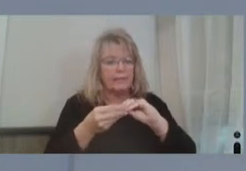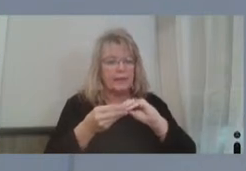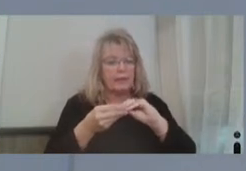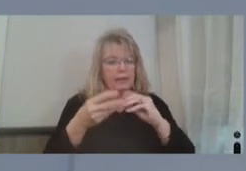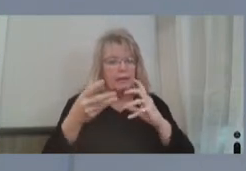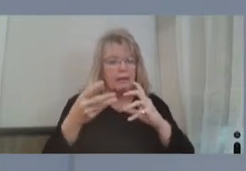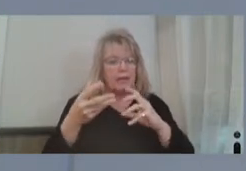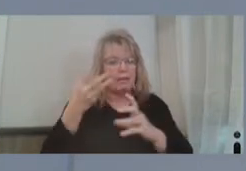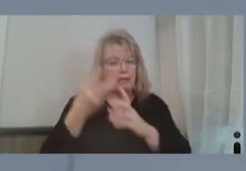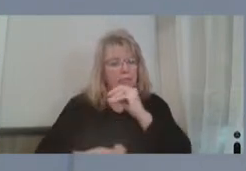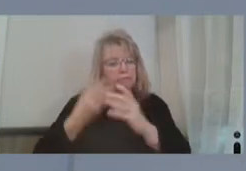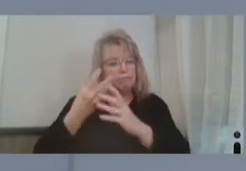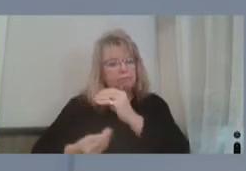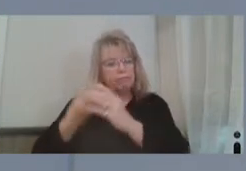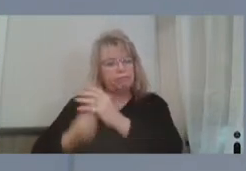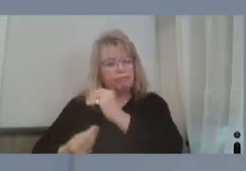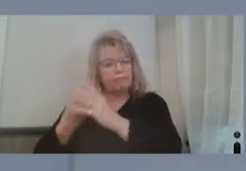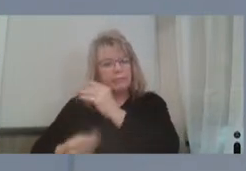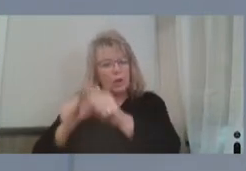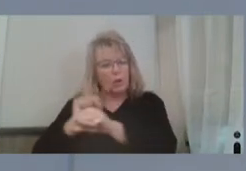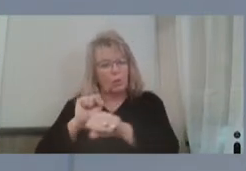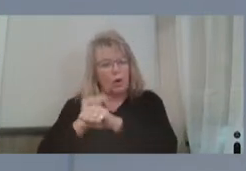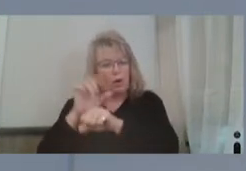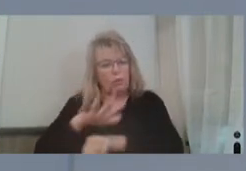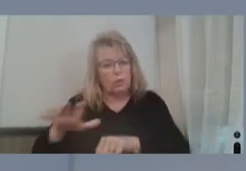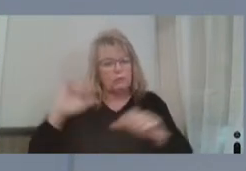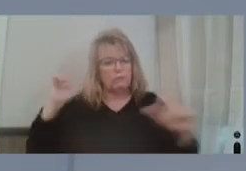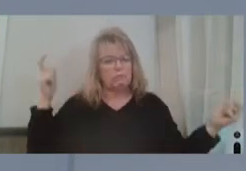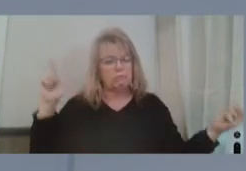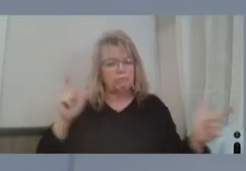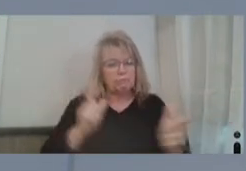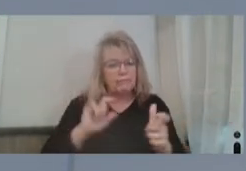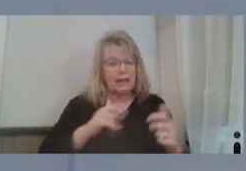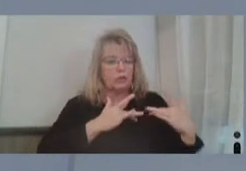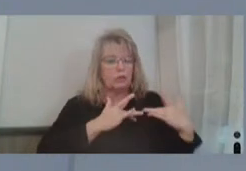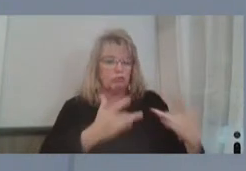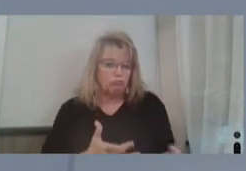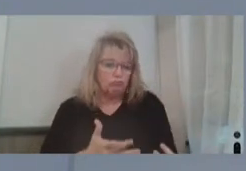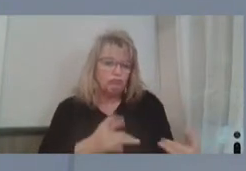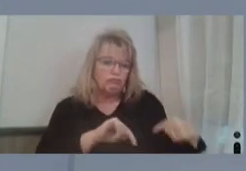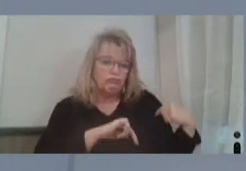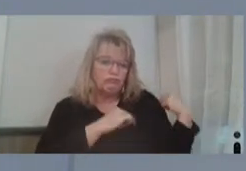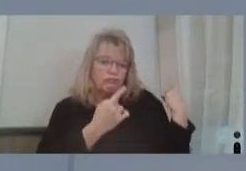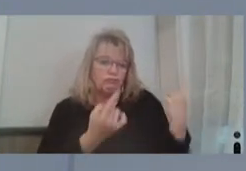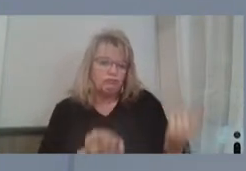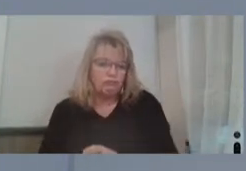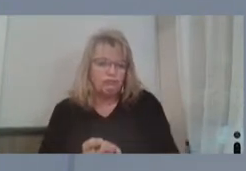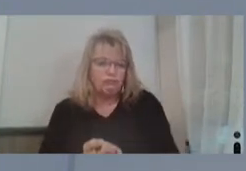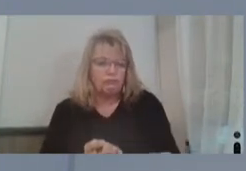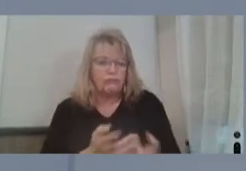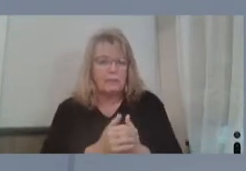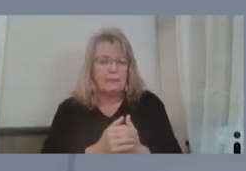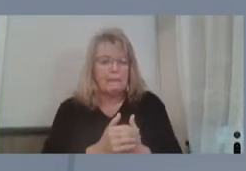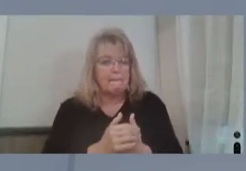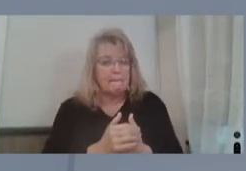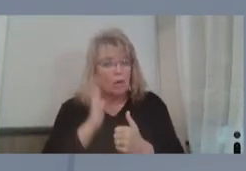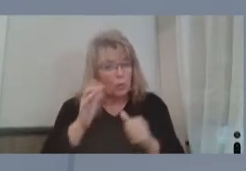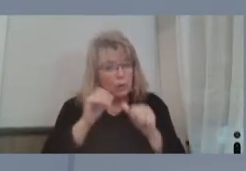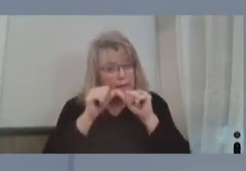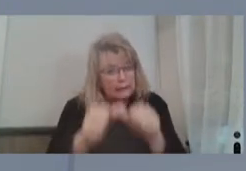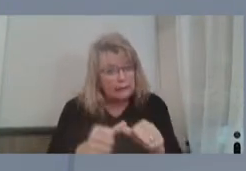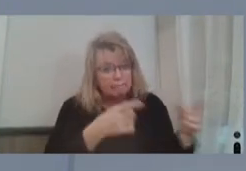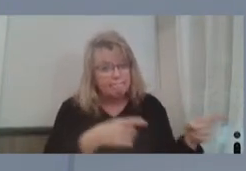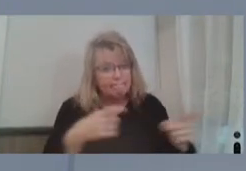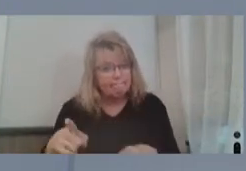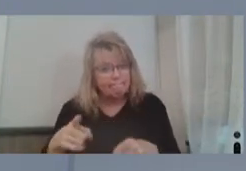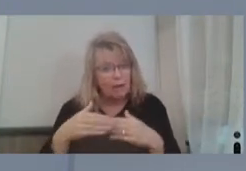out of the workforce and downsizing. That's a trend that's been occurring and will continue to occur over the